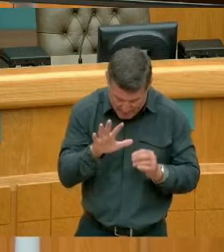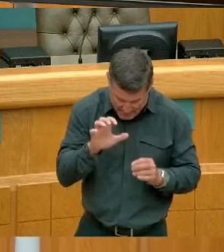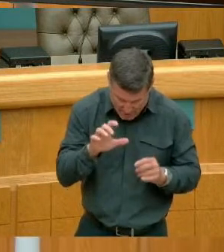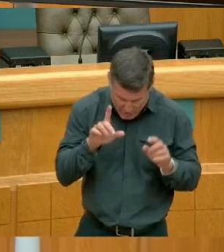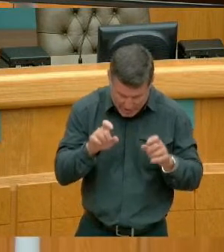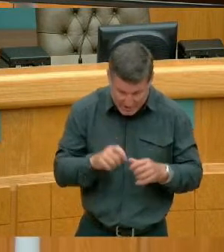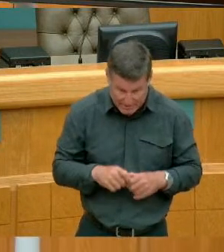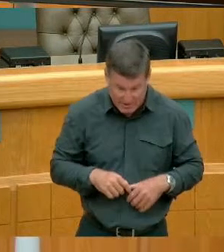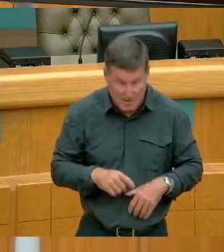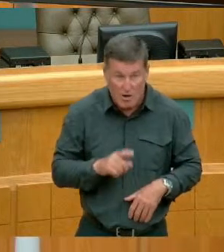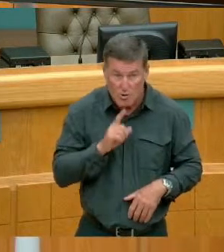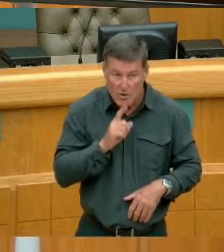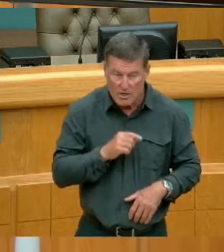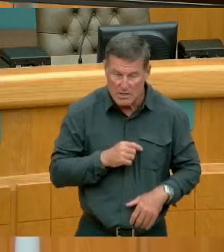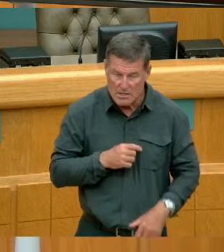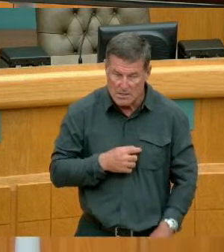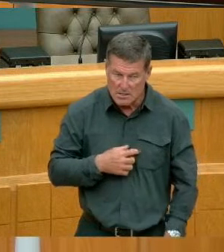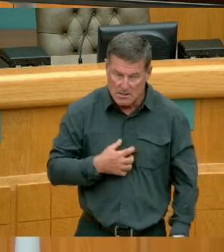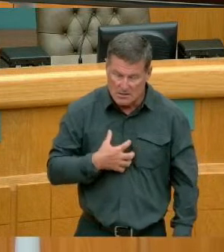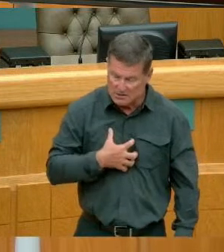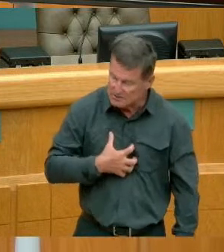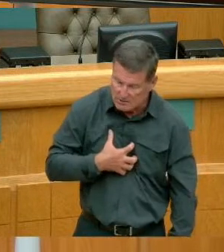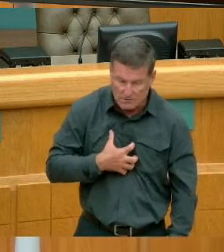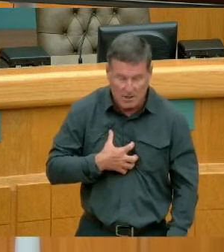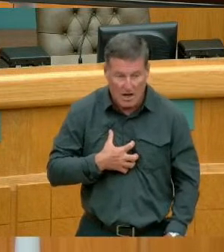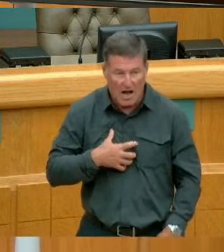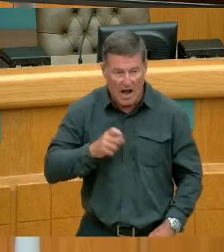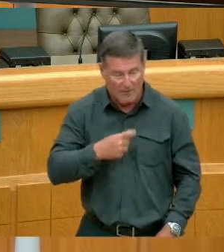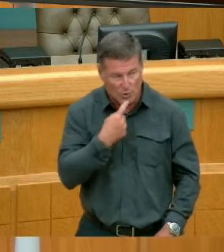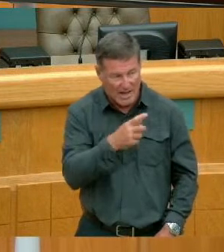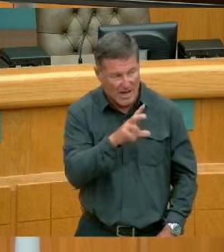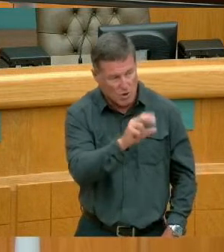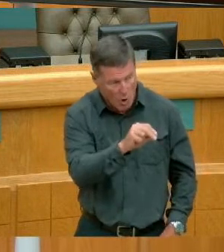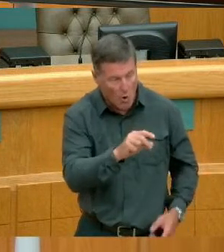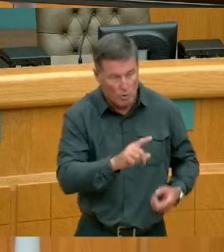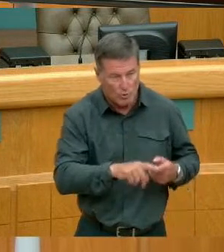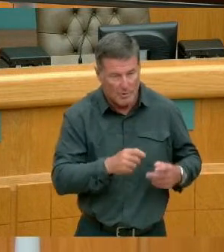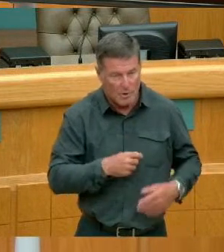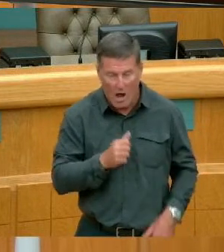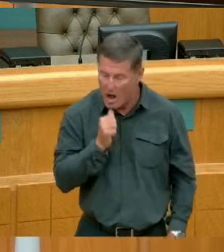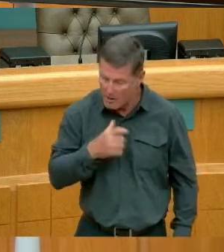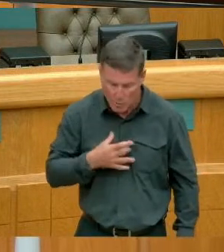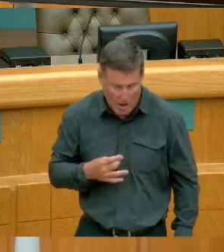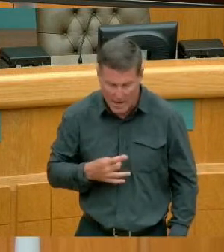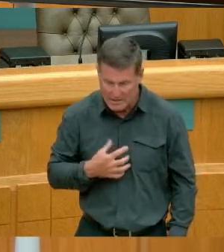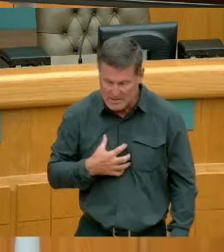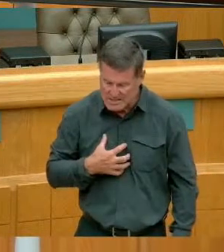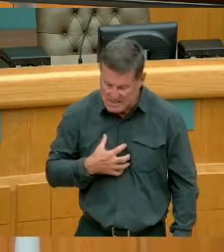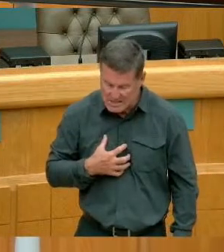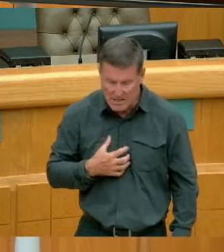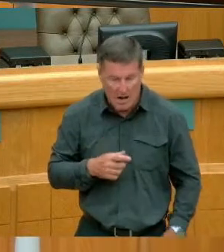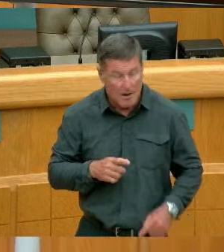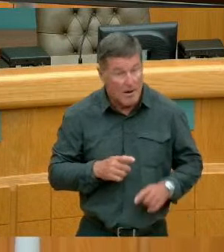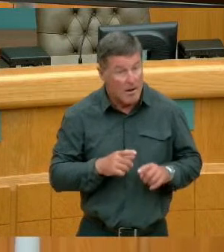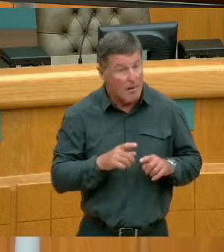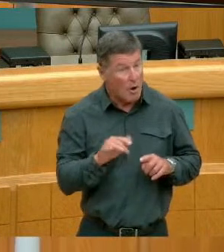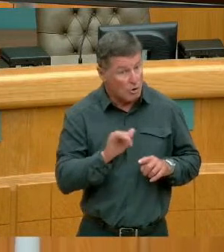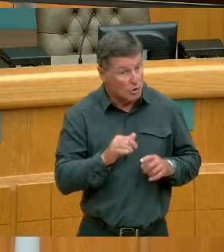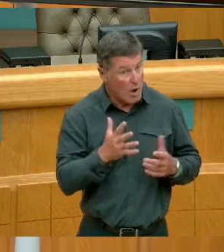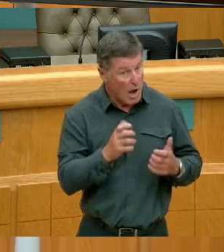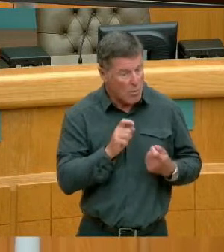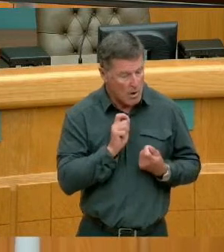It bothers me immensely to not be able to test people, but I will tell you that I try to be accurate,